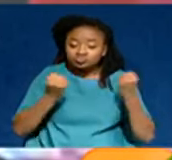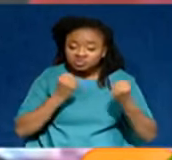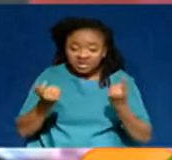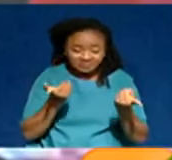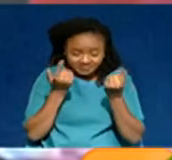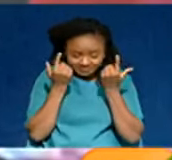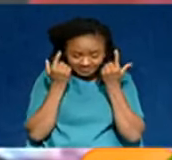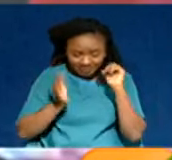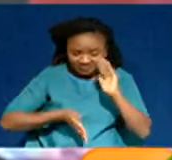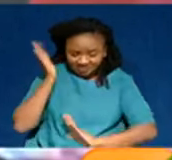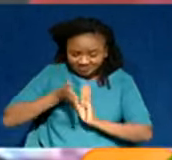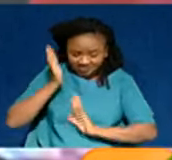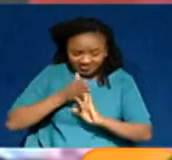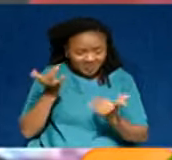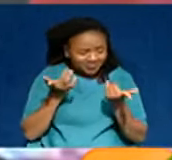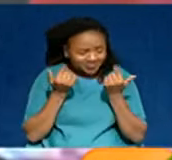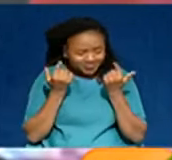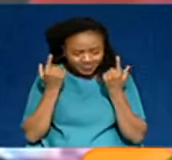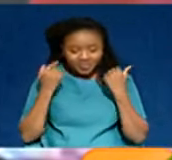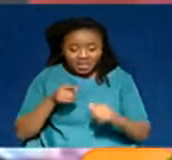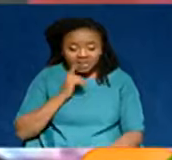to put, particularly in the highways, particularly